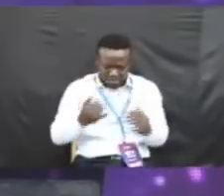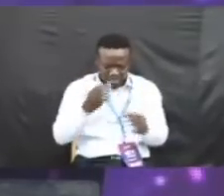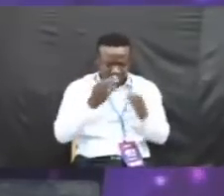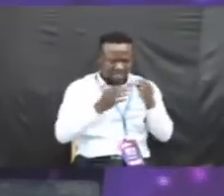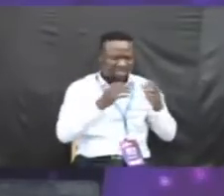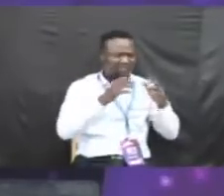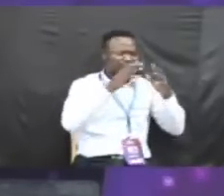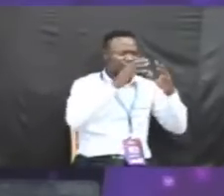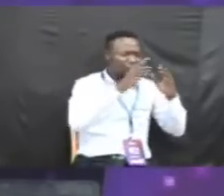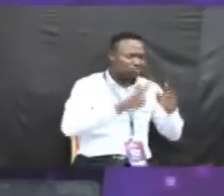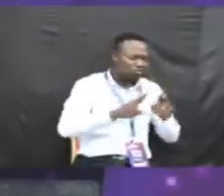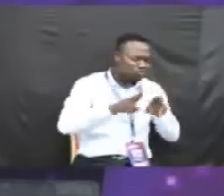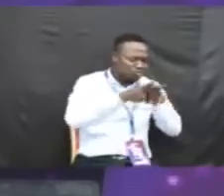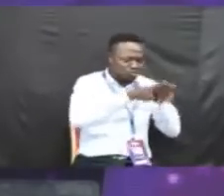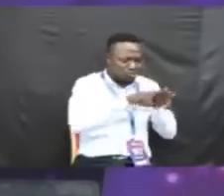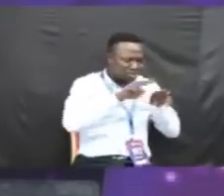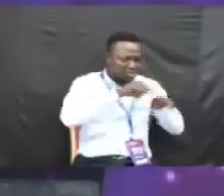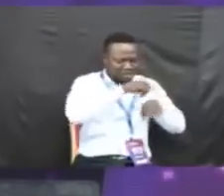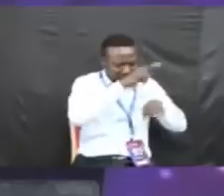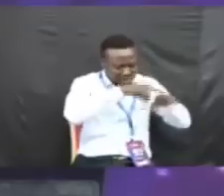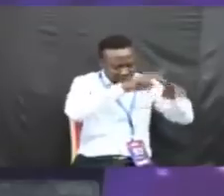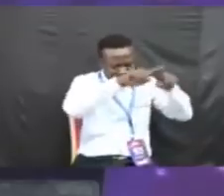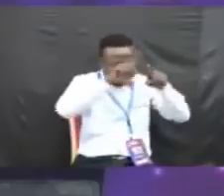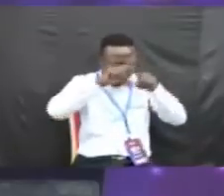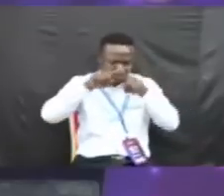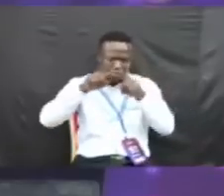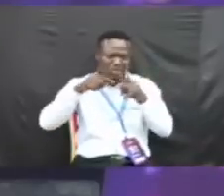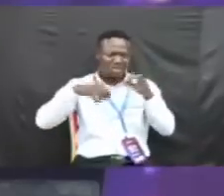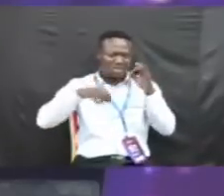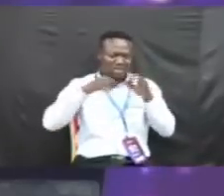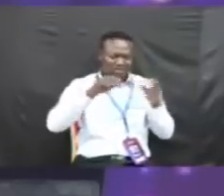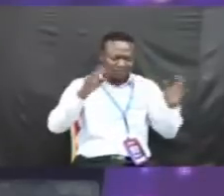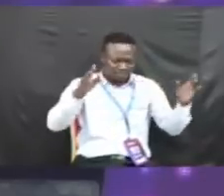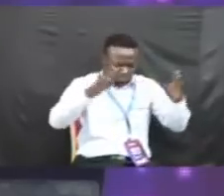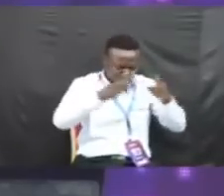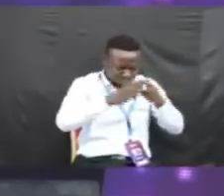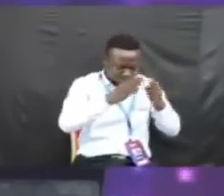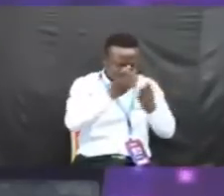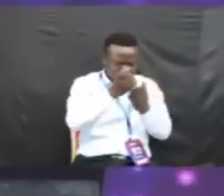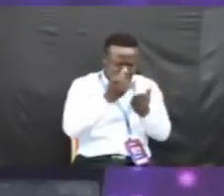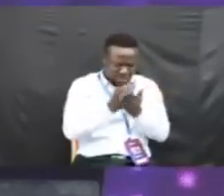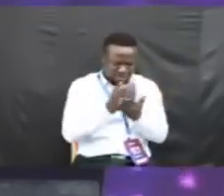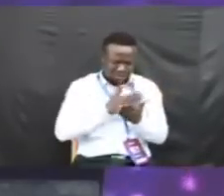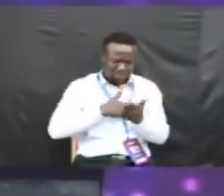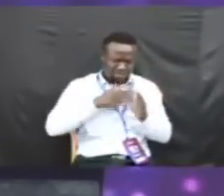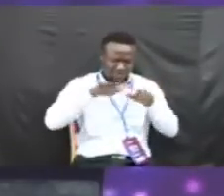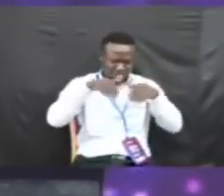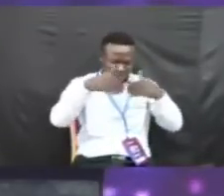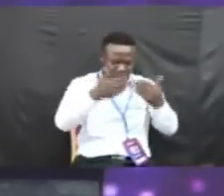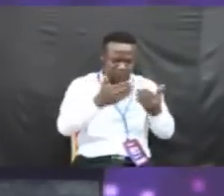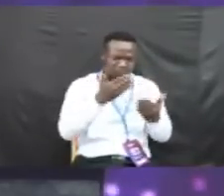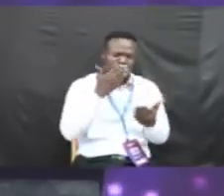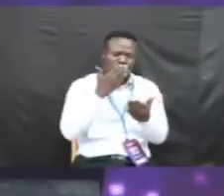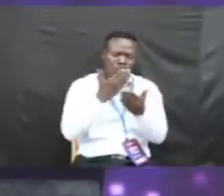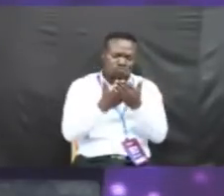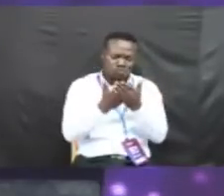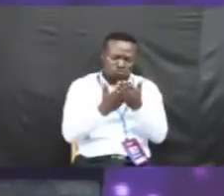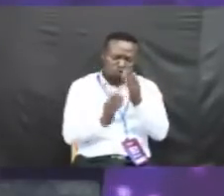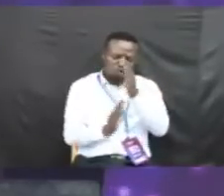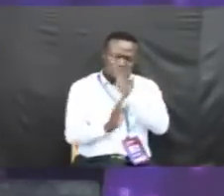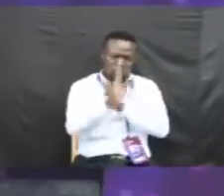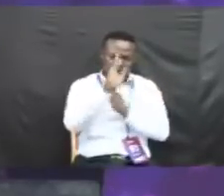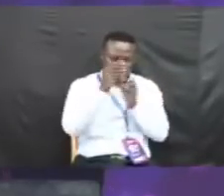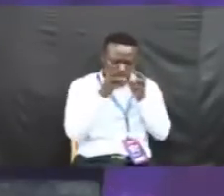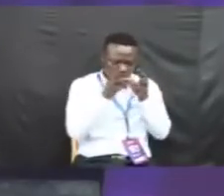United Nations and other bodies sit, we pray that you grant them godly counsel that you will take over